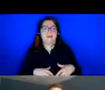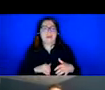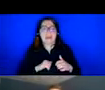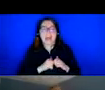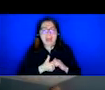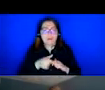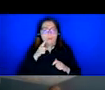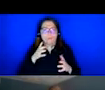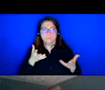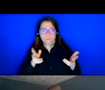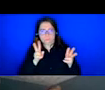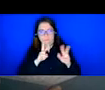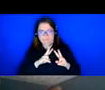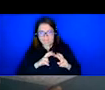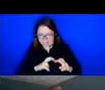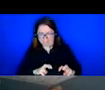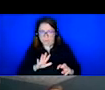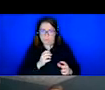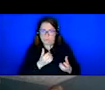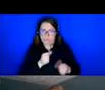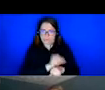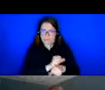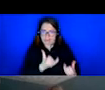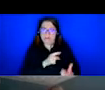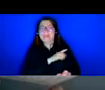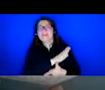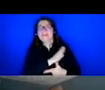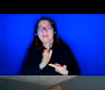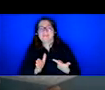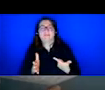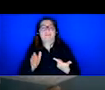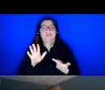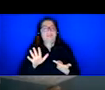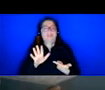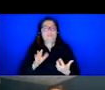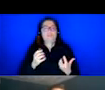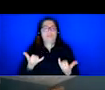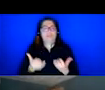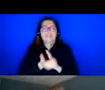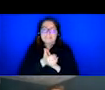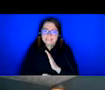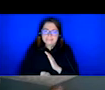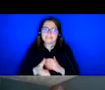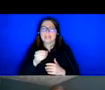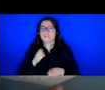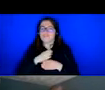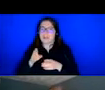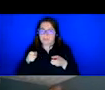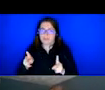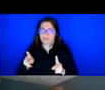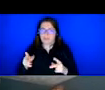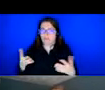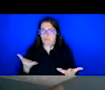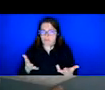you're at, then thinking about how to identify what your current strengths and career opportunities are and think about reflecting on what